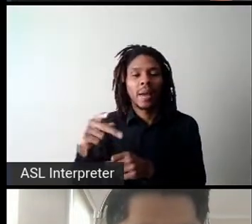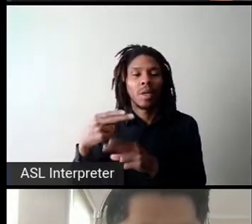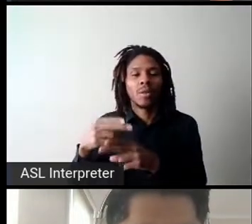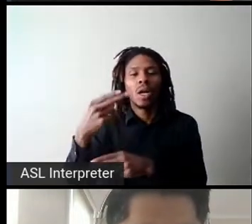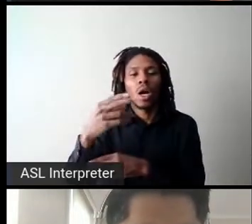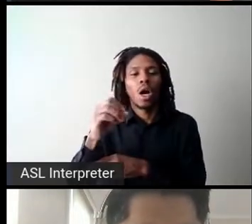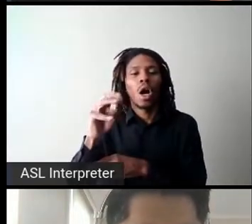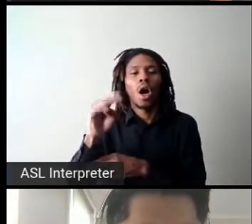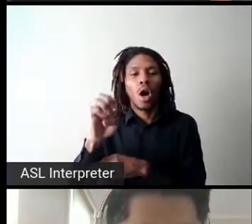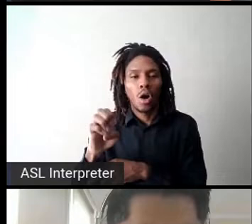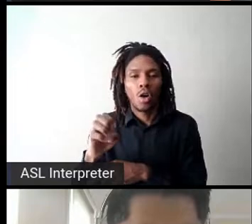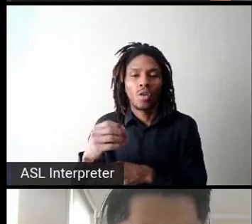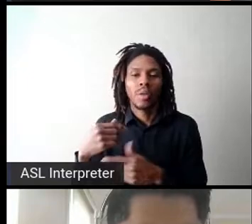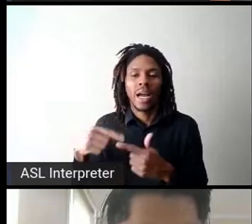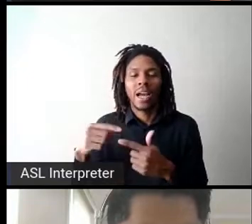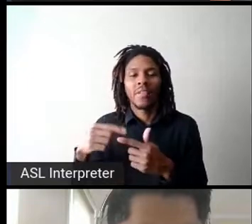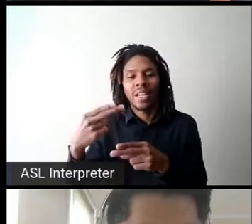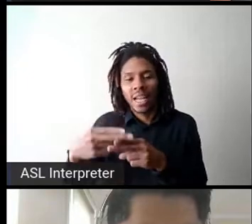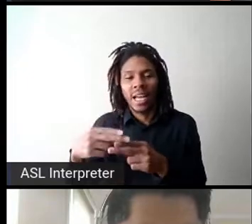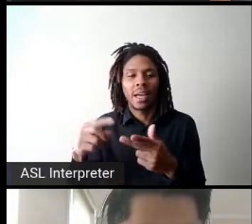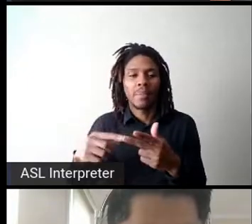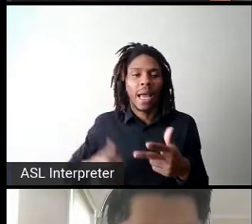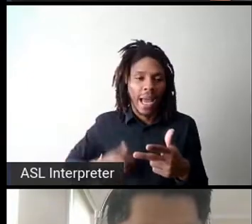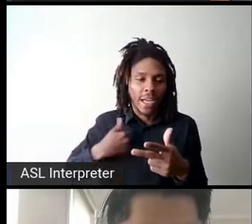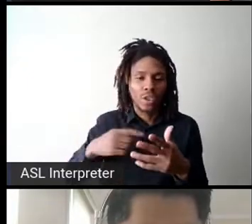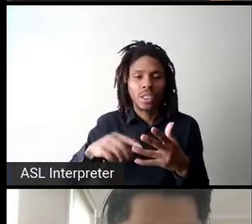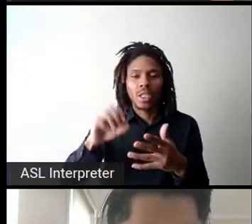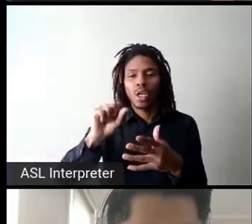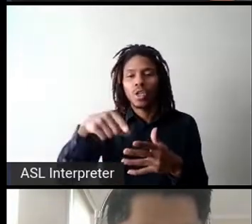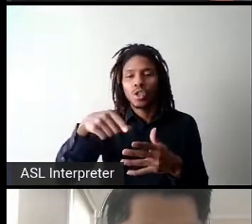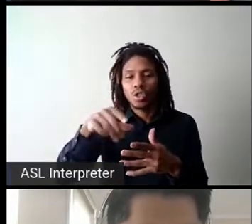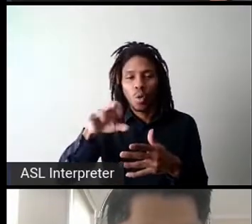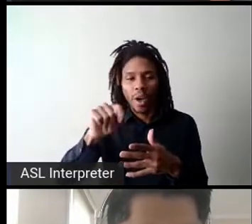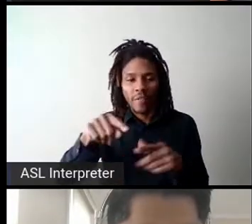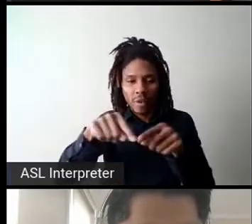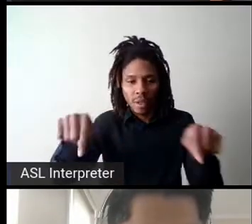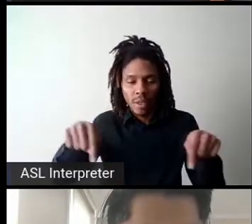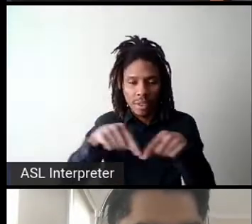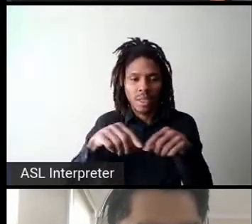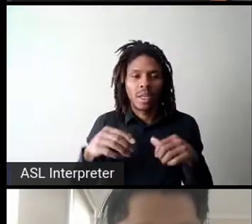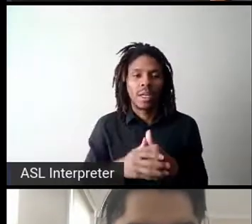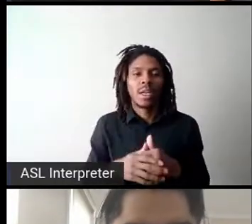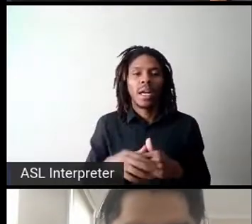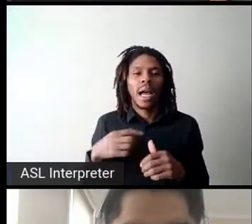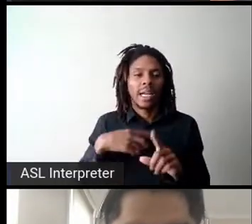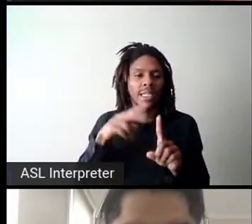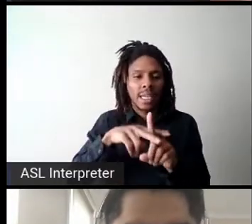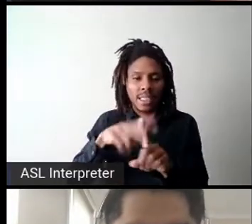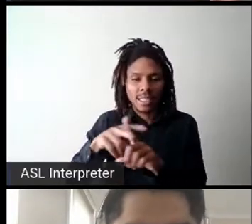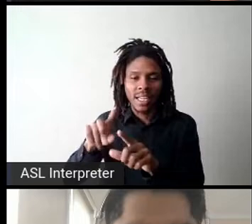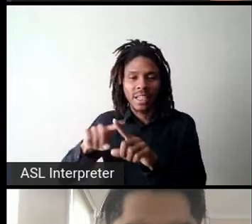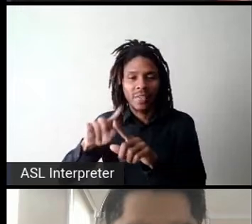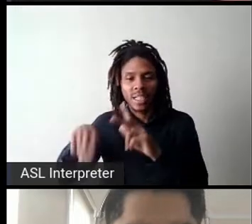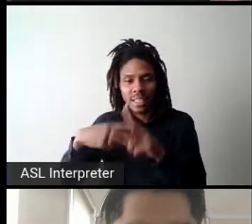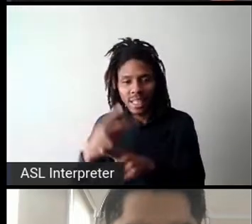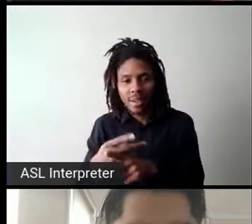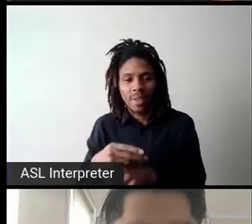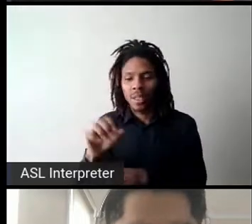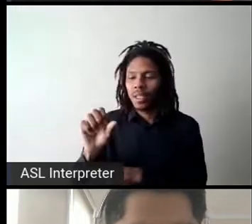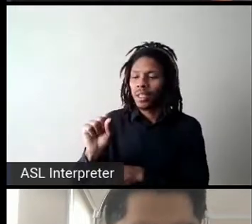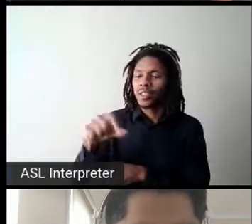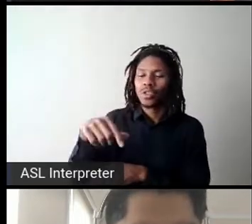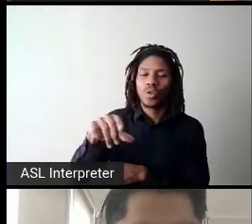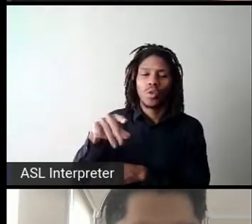foot information, address, and so on and so forth. I can also assign different types to it as well, of course. So square foot is an integer